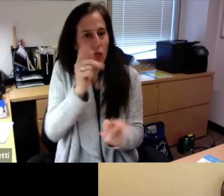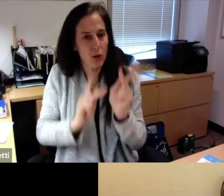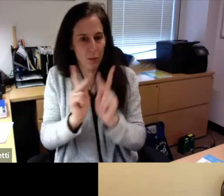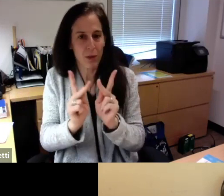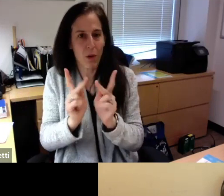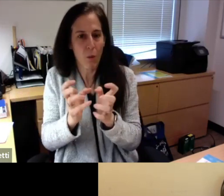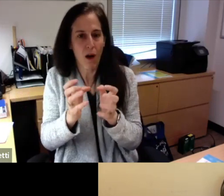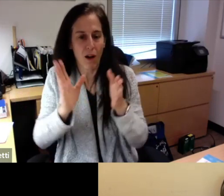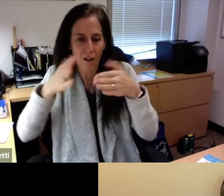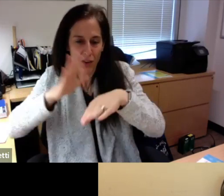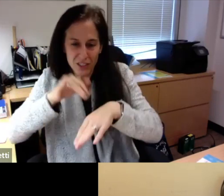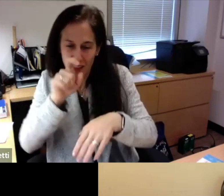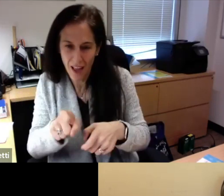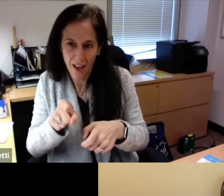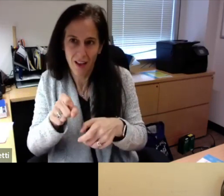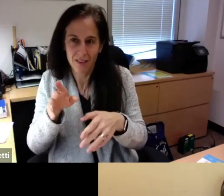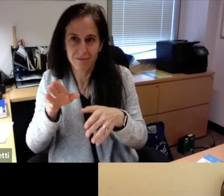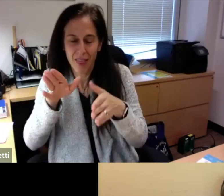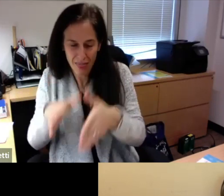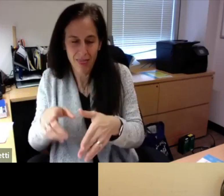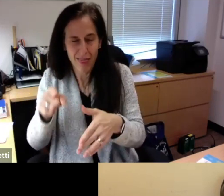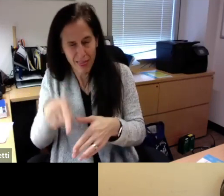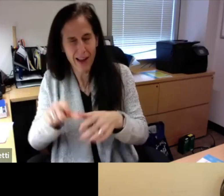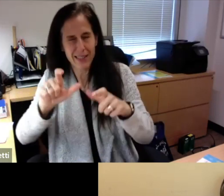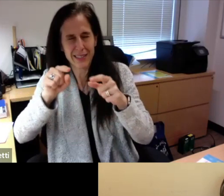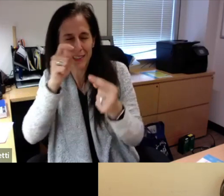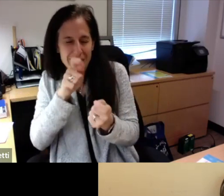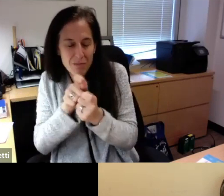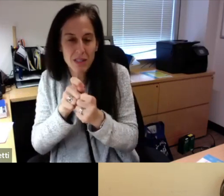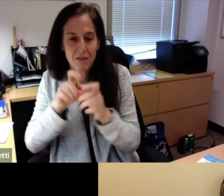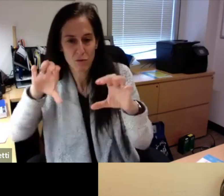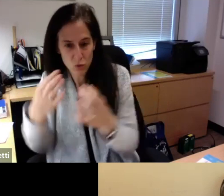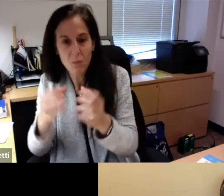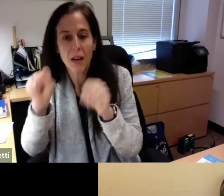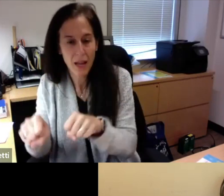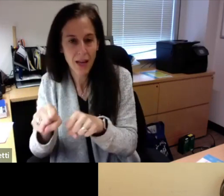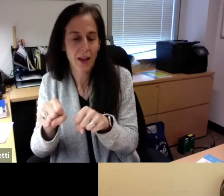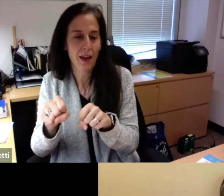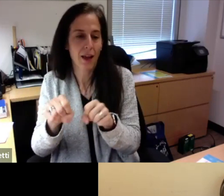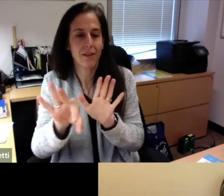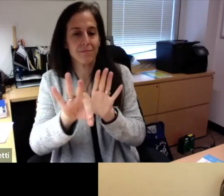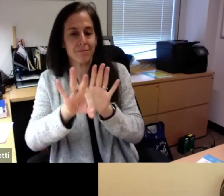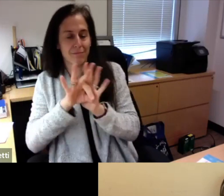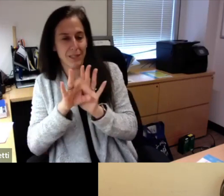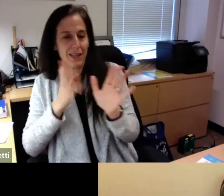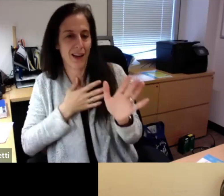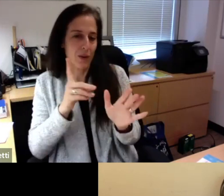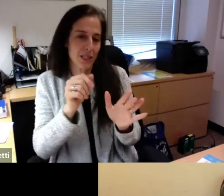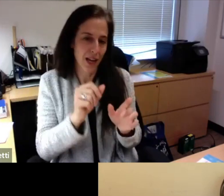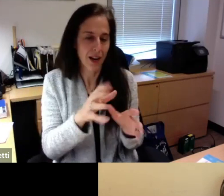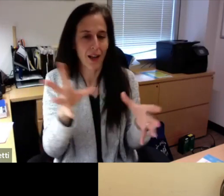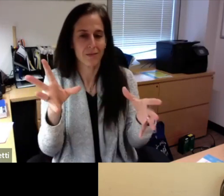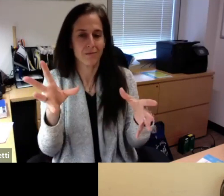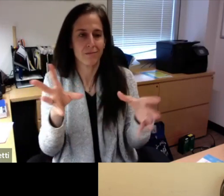surveys, but it doesn't have to be something complicated. I think you want to focus on something that you can select from a specific